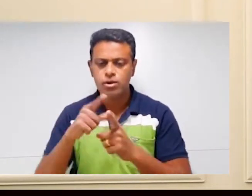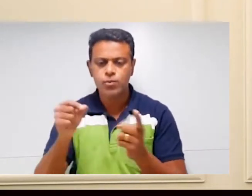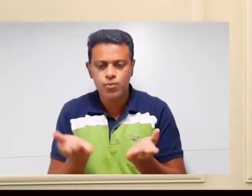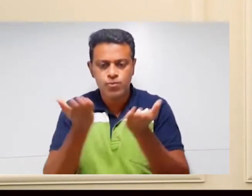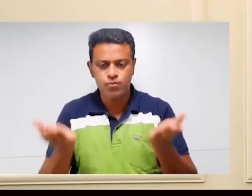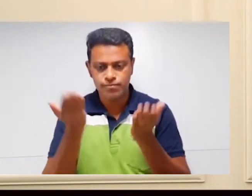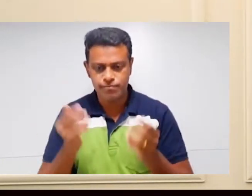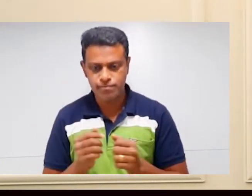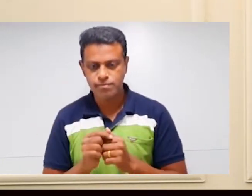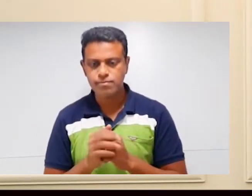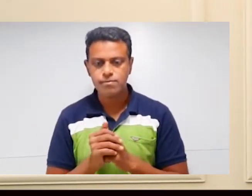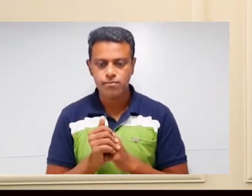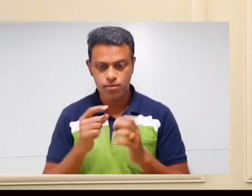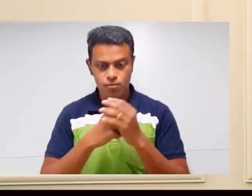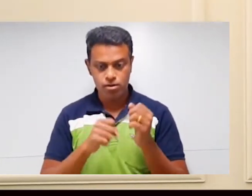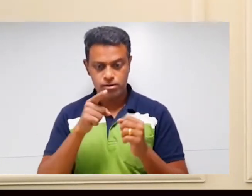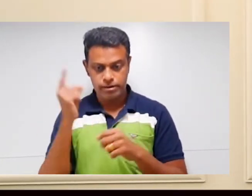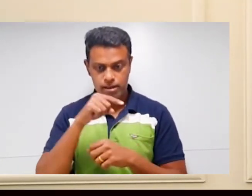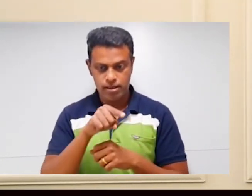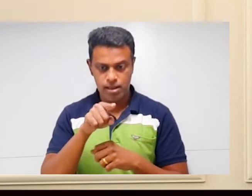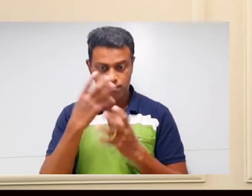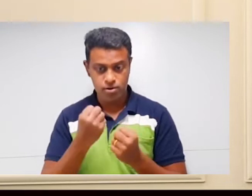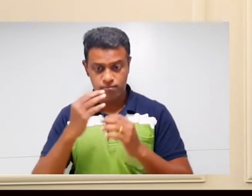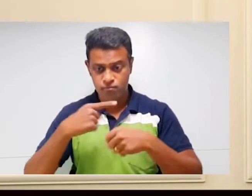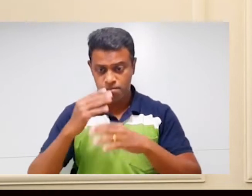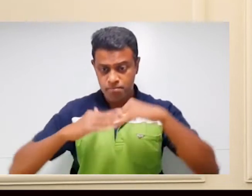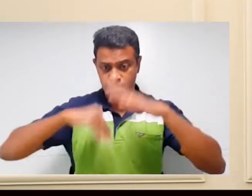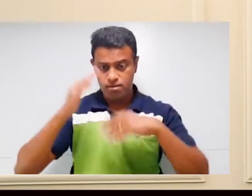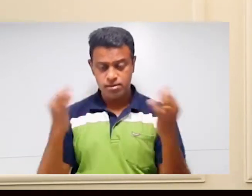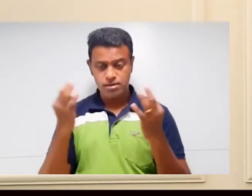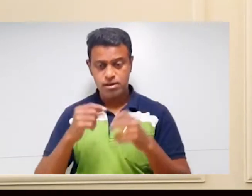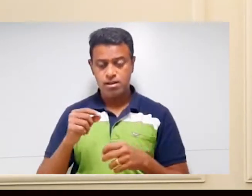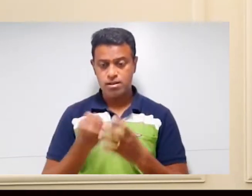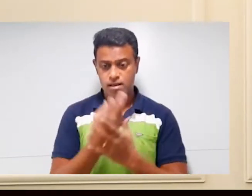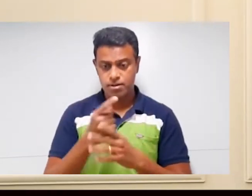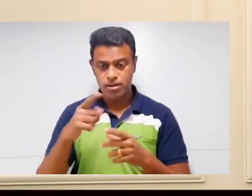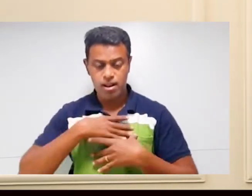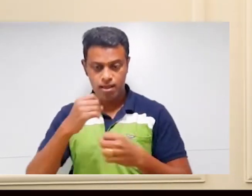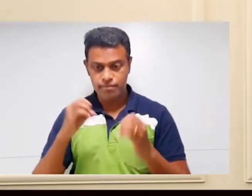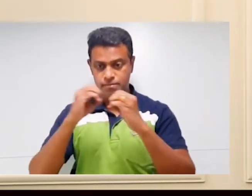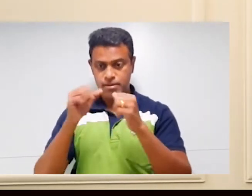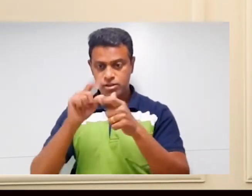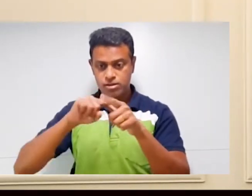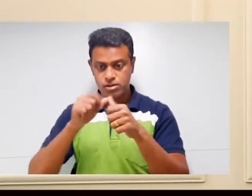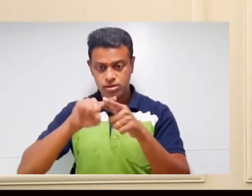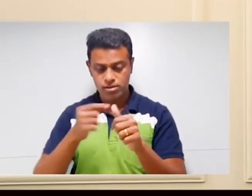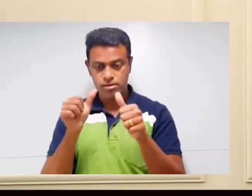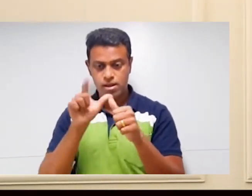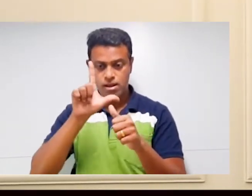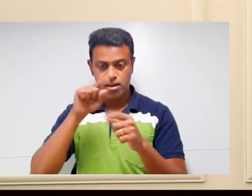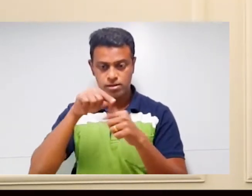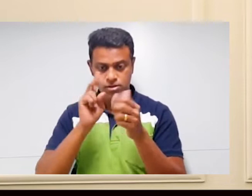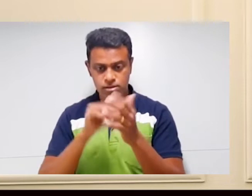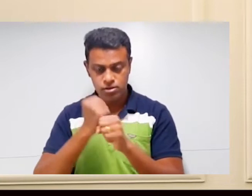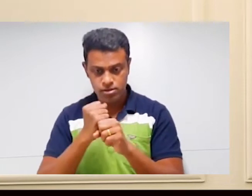is it they've done to build a magnificent organization like Brother Alliance Generations Company? You know? I think that is why you require a day, at least,